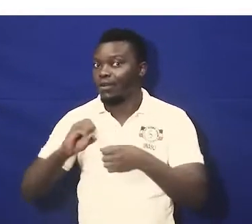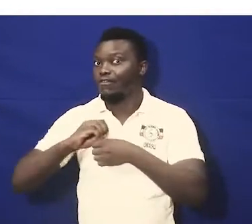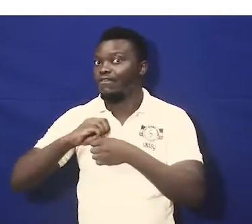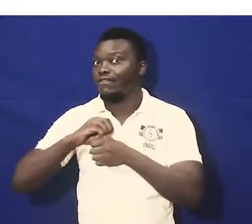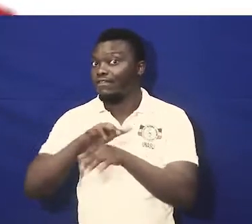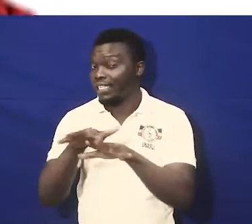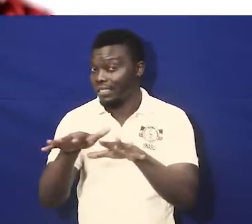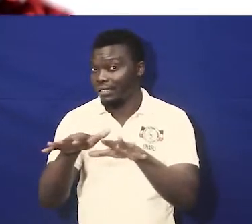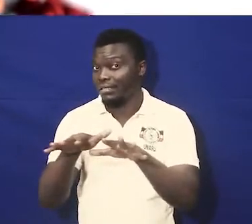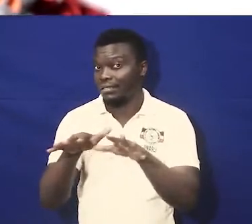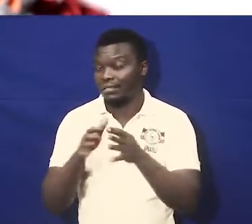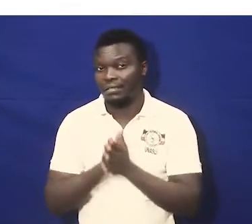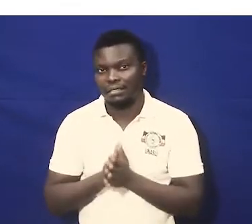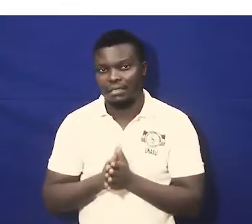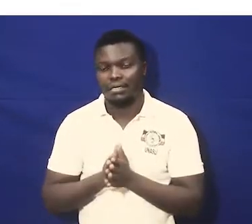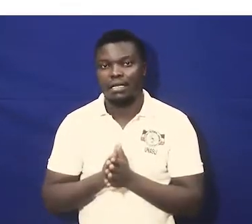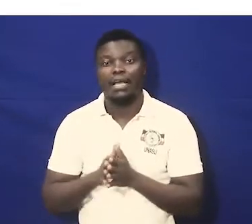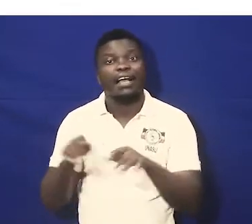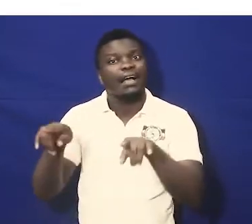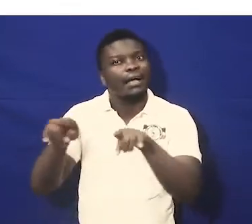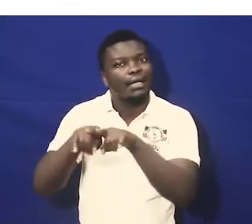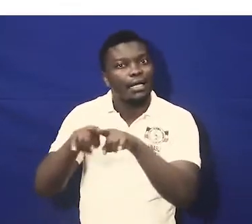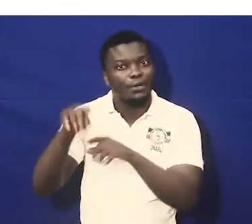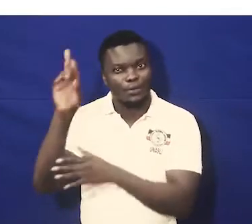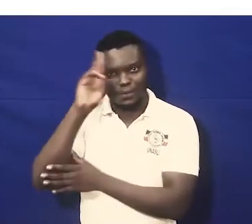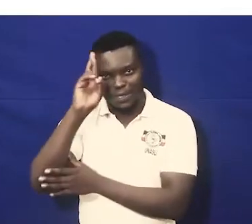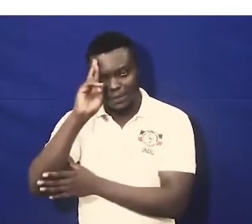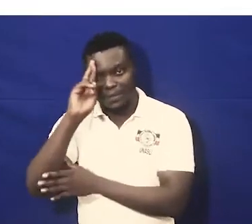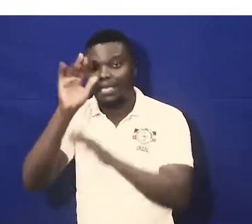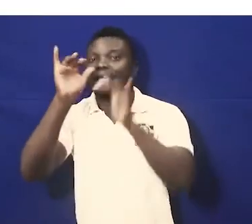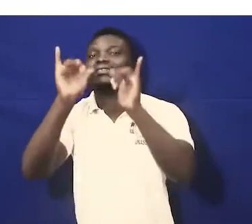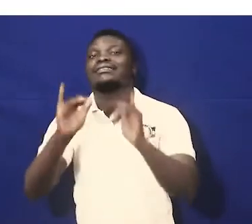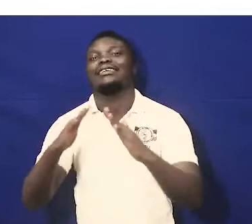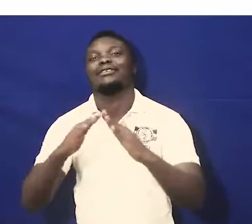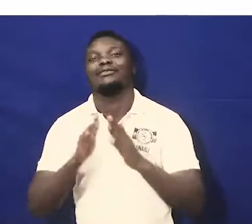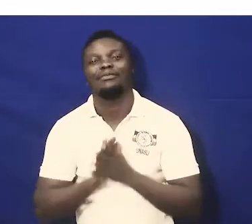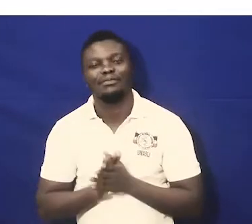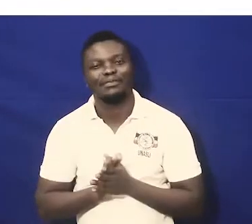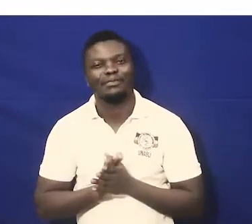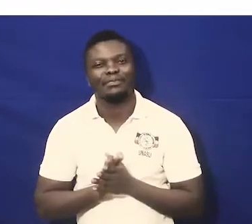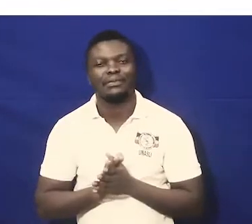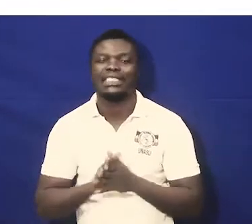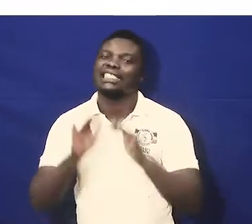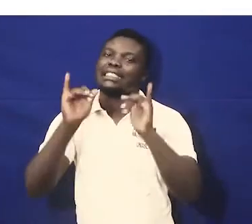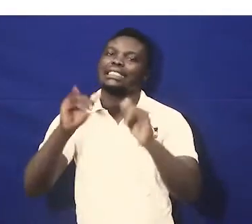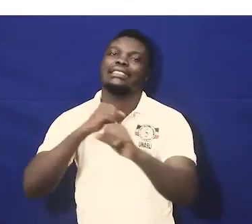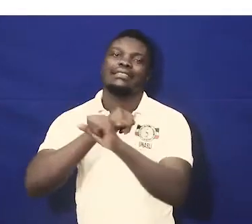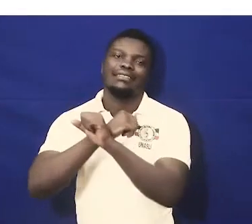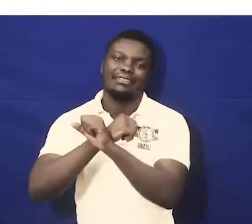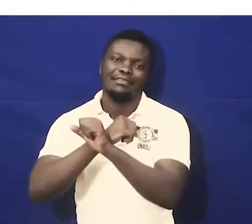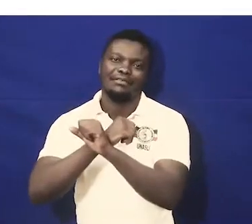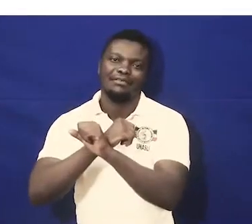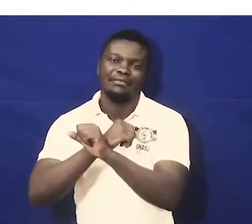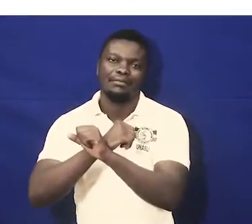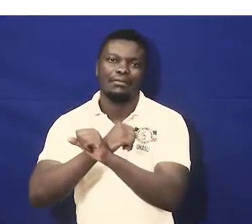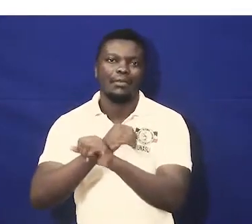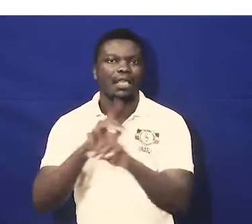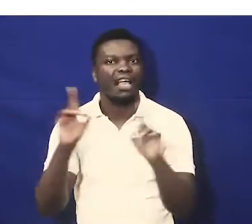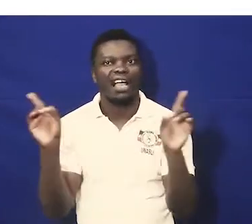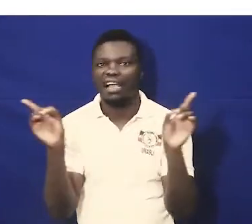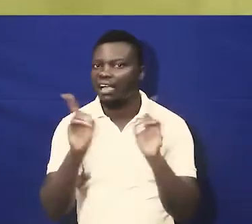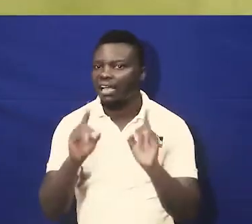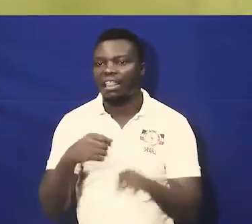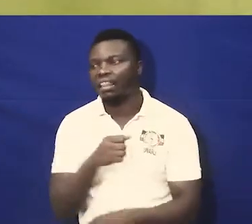corona pandemic. Also, remember to stay home, stay safe. Do not